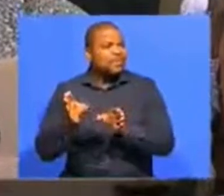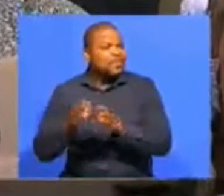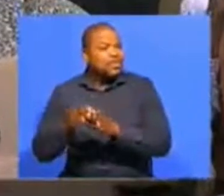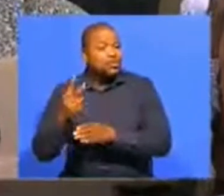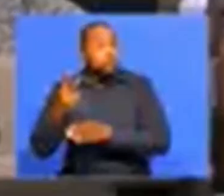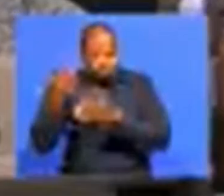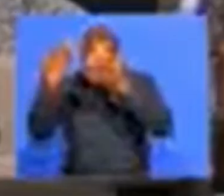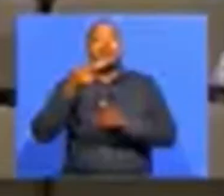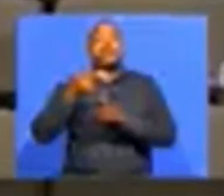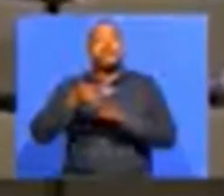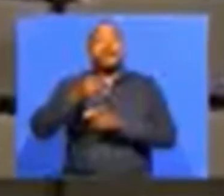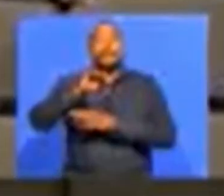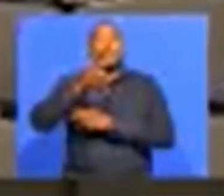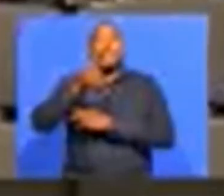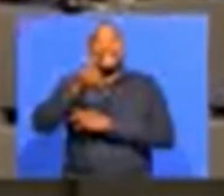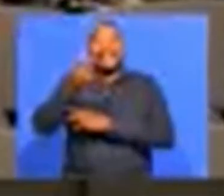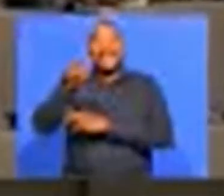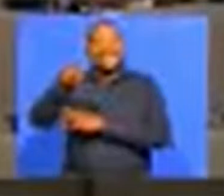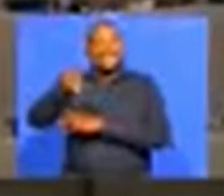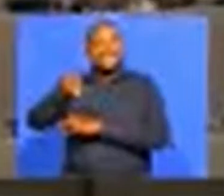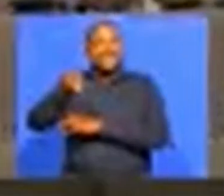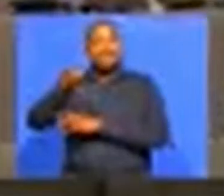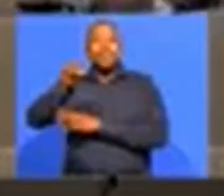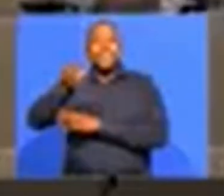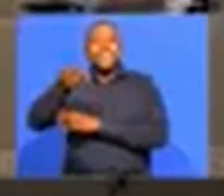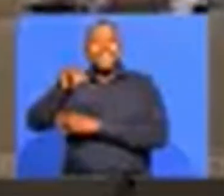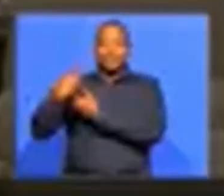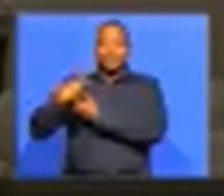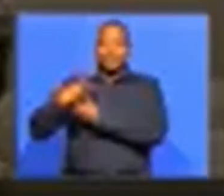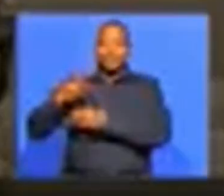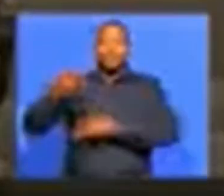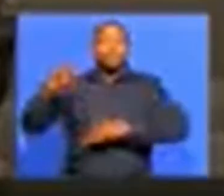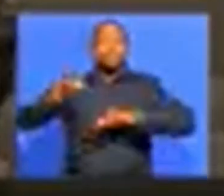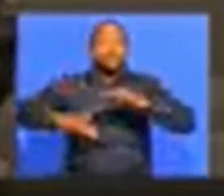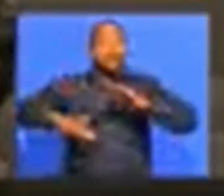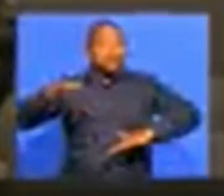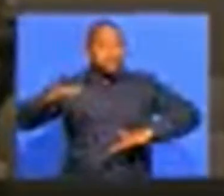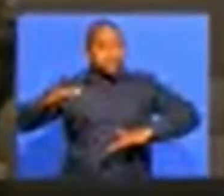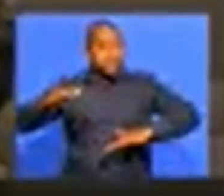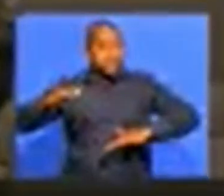the 2 presidents and Itlankane from Mire and the Monitor newspapers.